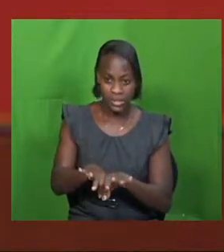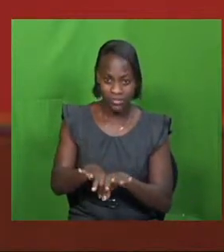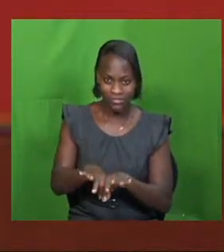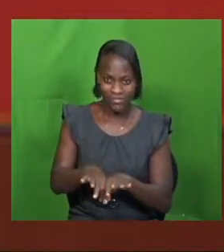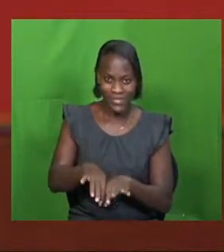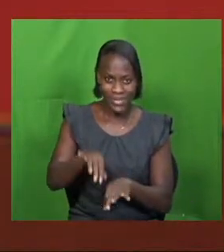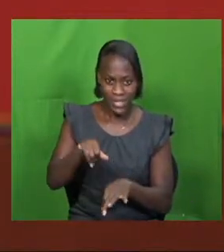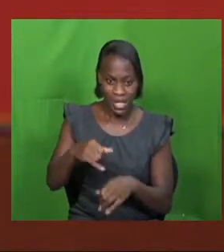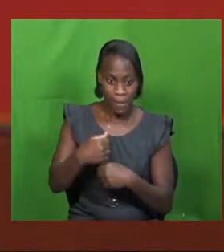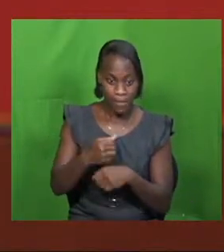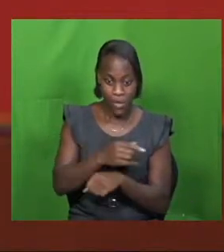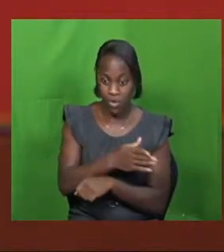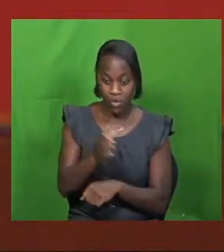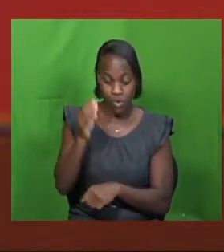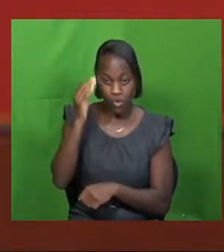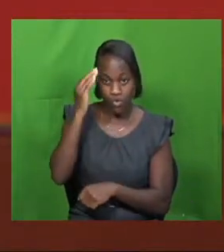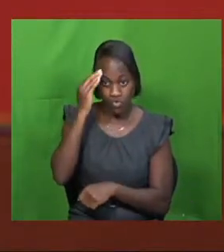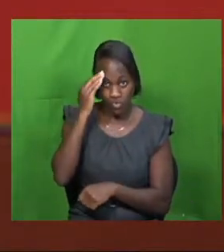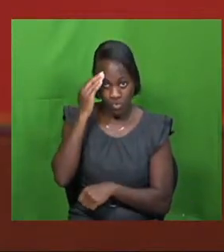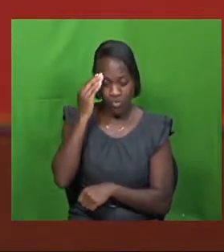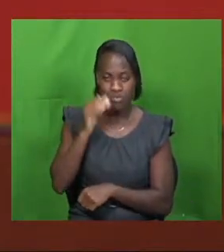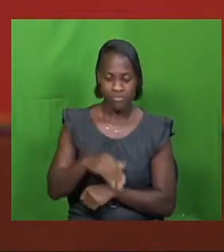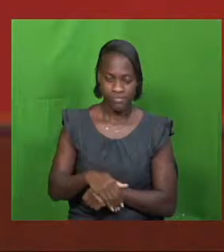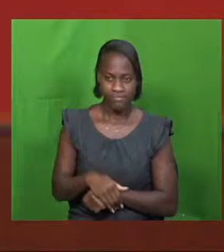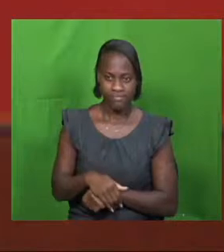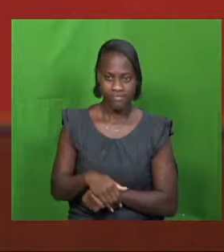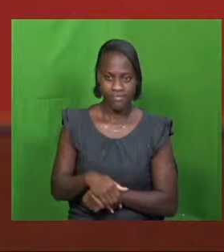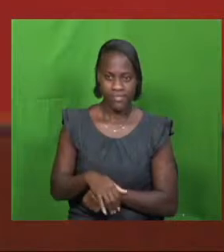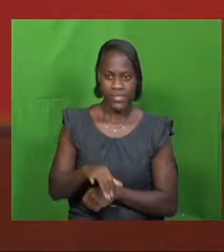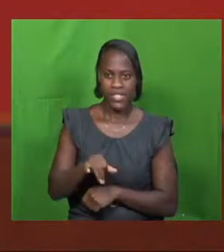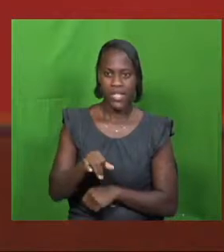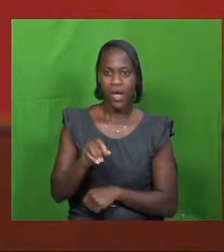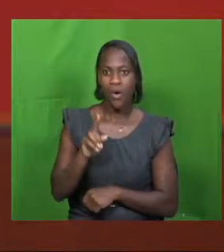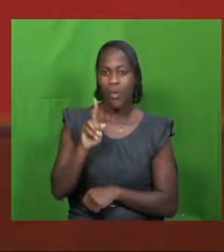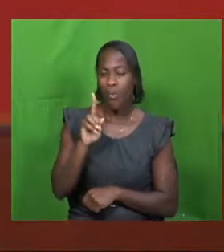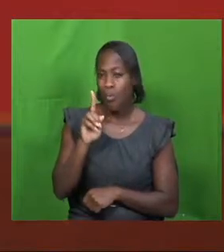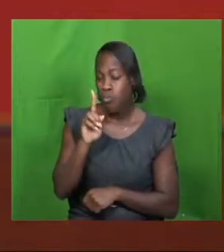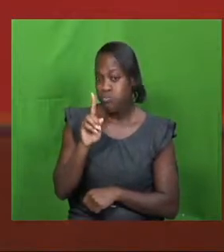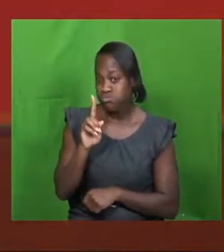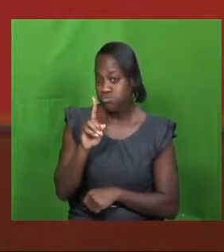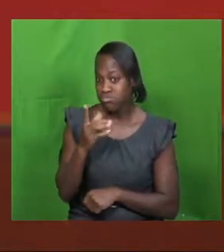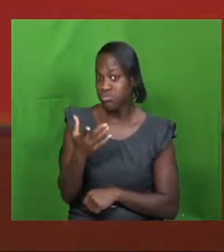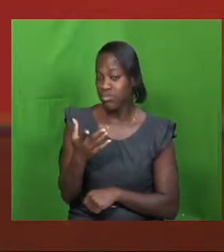acknowledge the presence of one of our